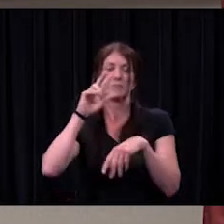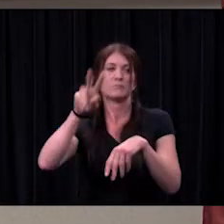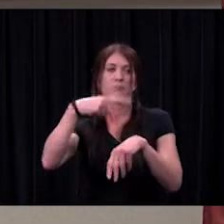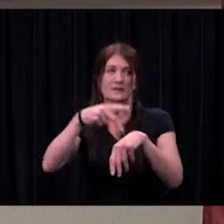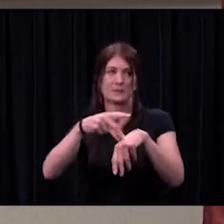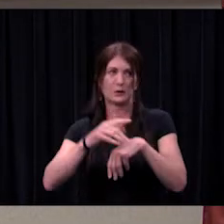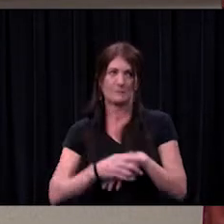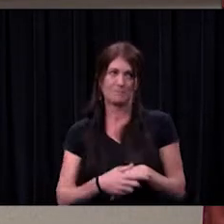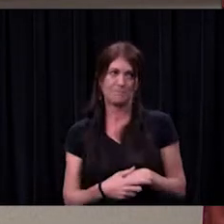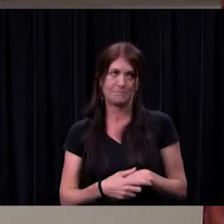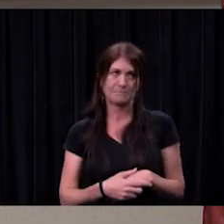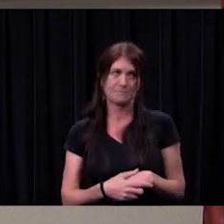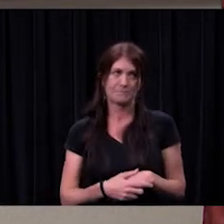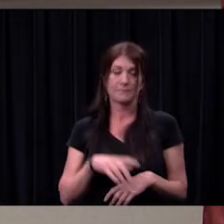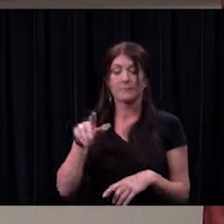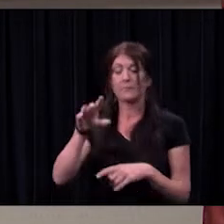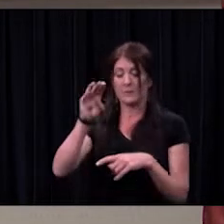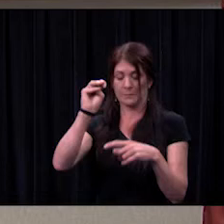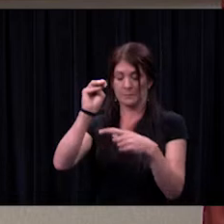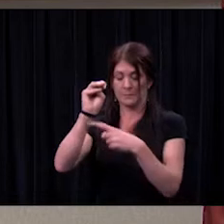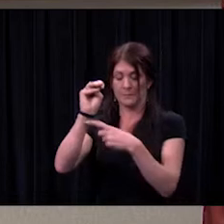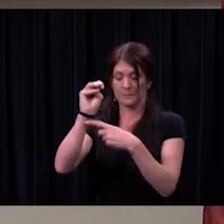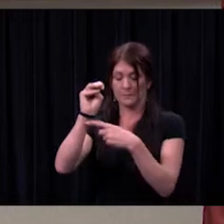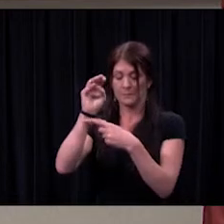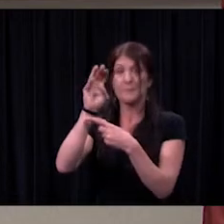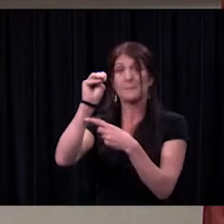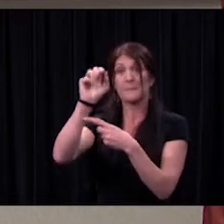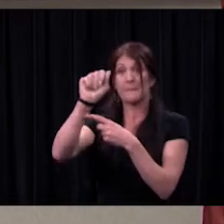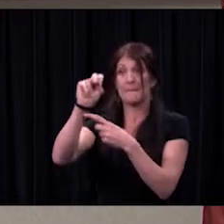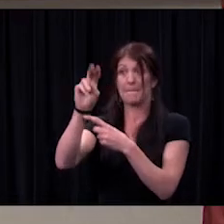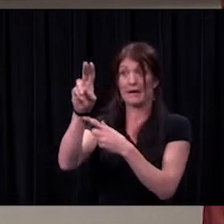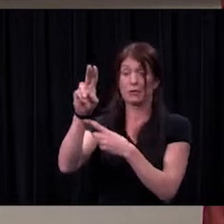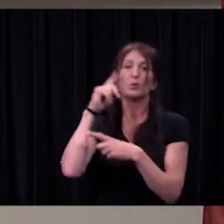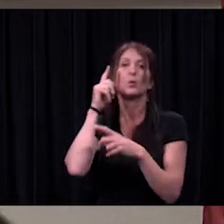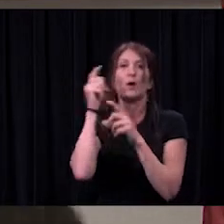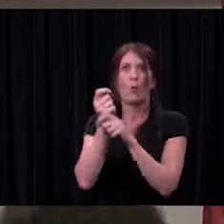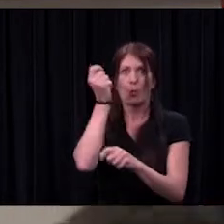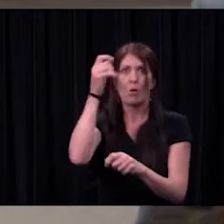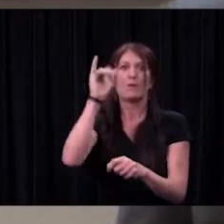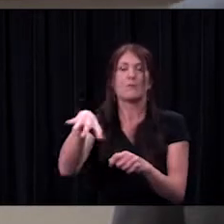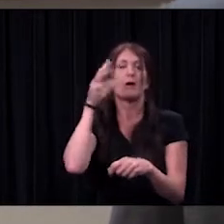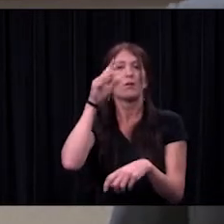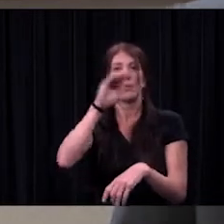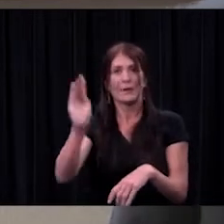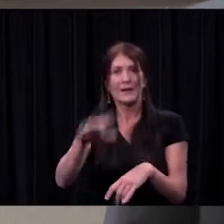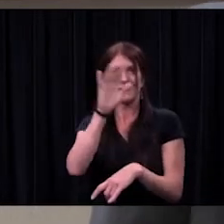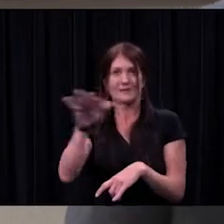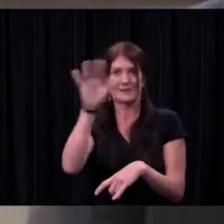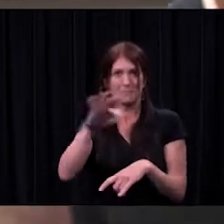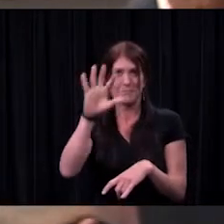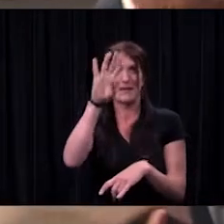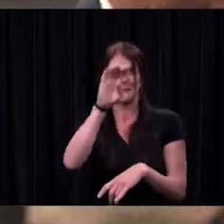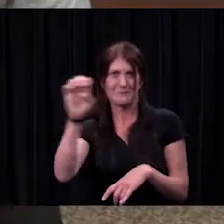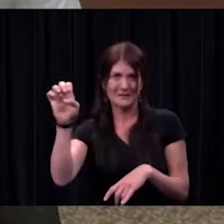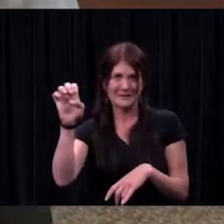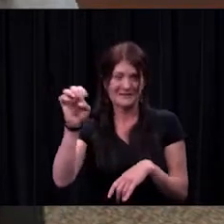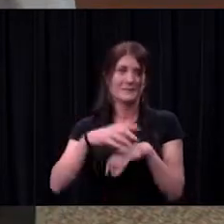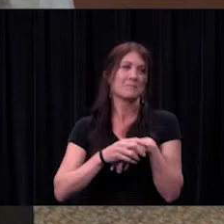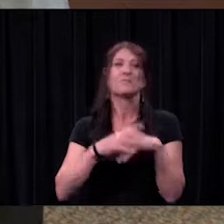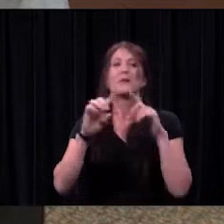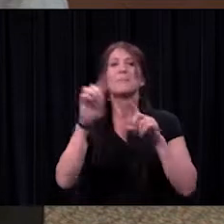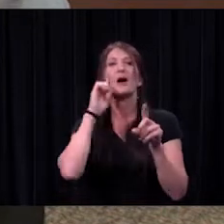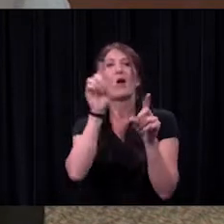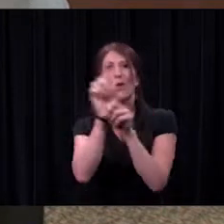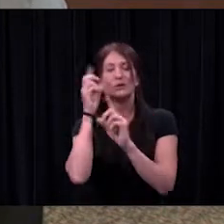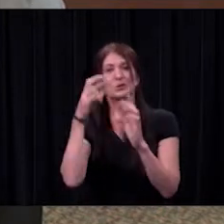Not only did Manu win the Olathe Spelling Bee after 30 rounds as only a fourth grader, he also went to represent the district